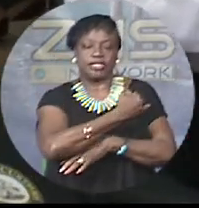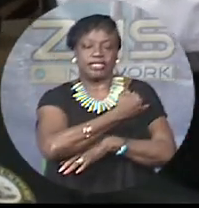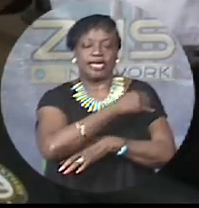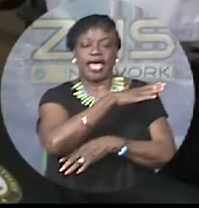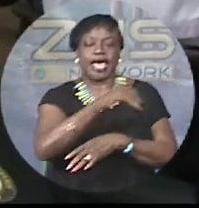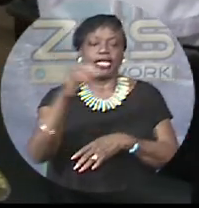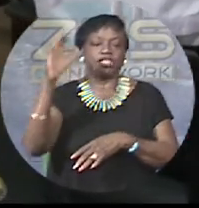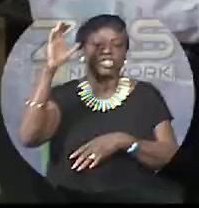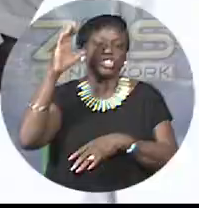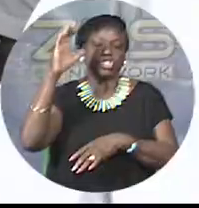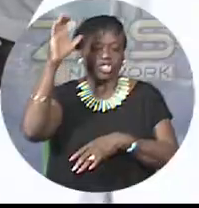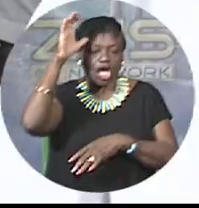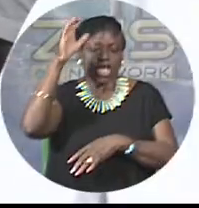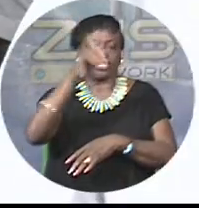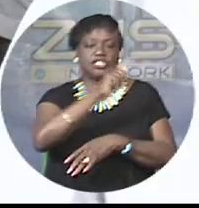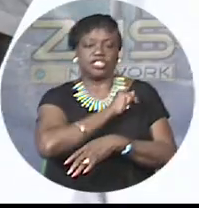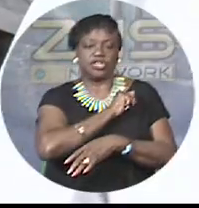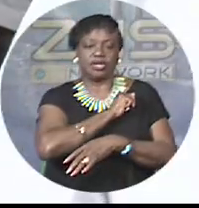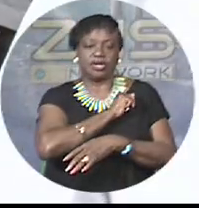Charles Turner.